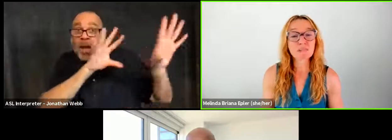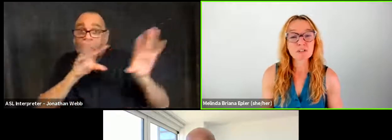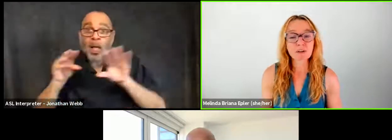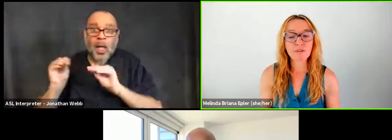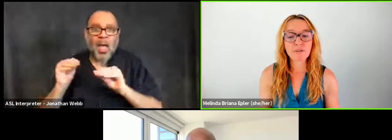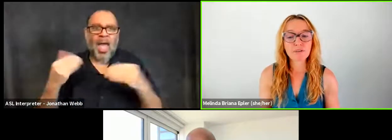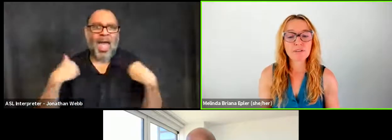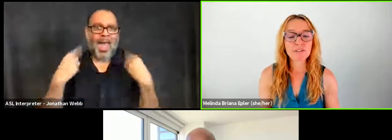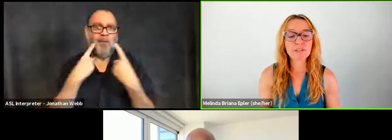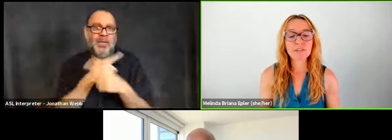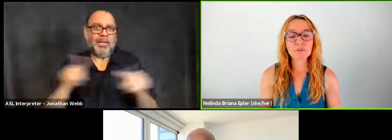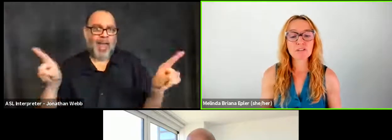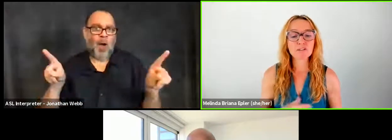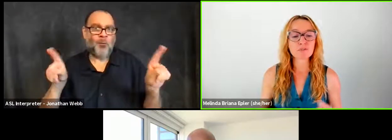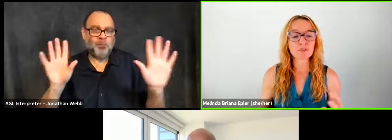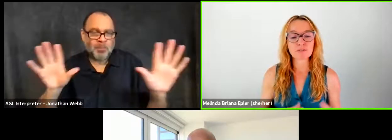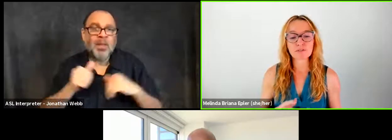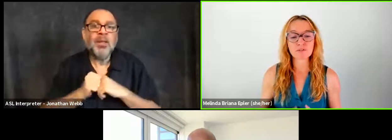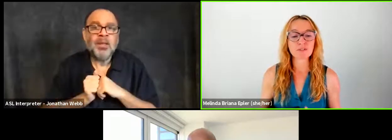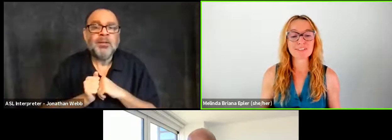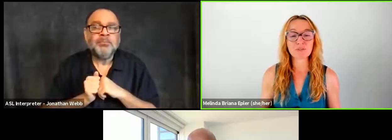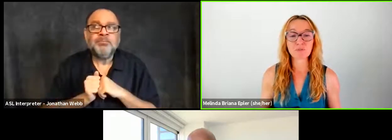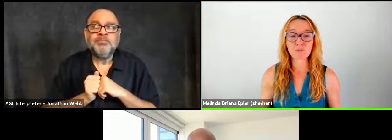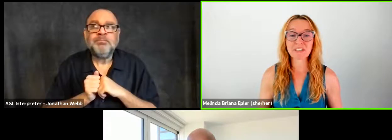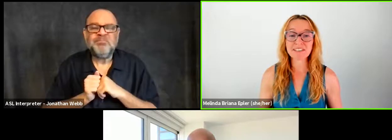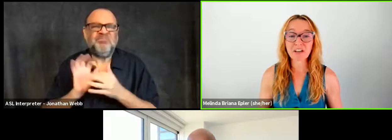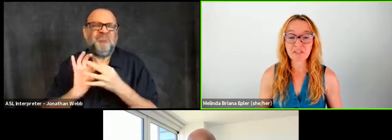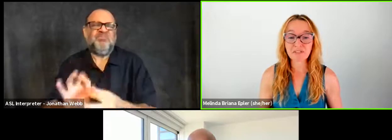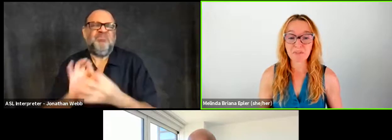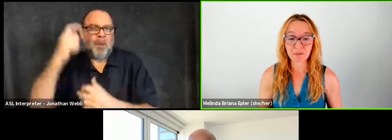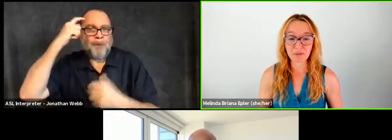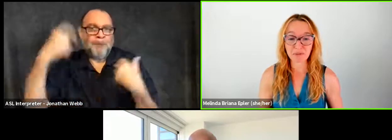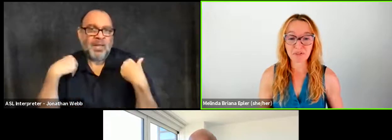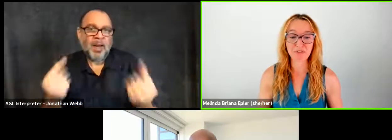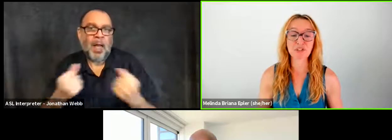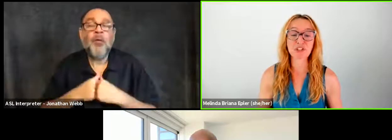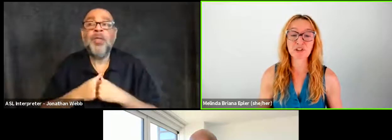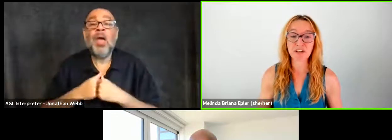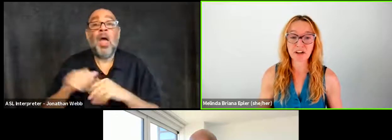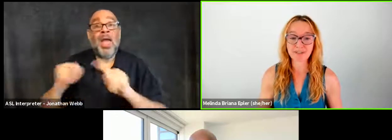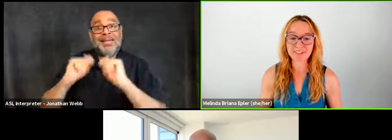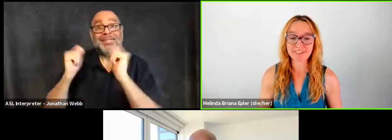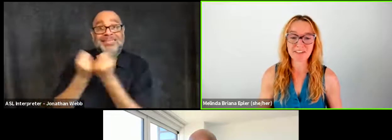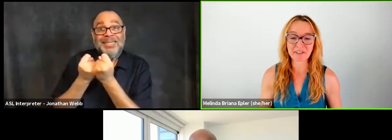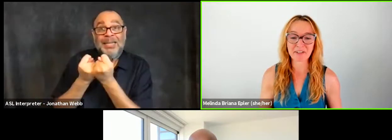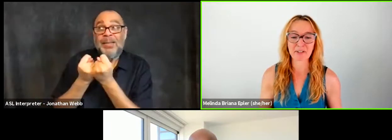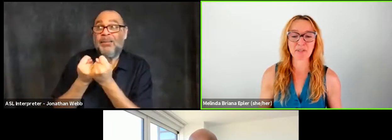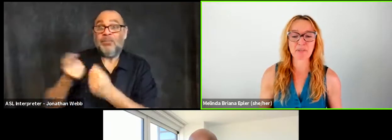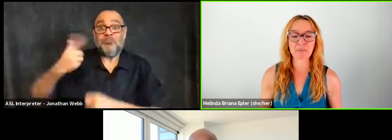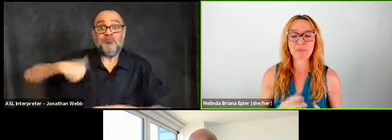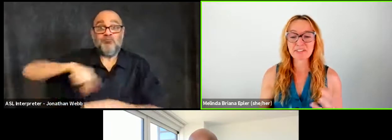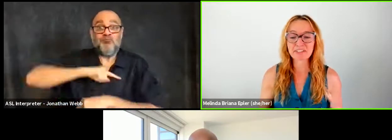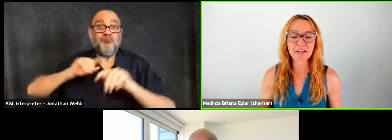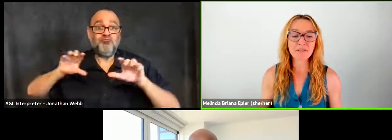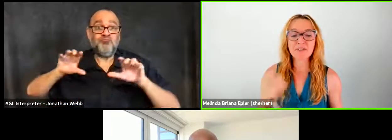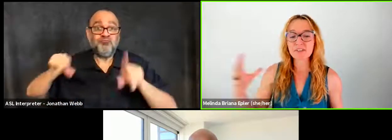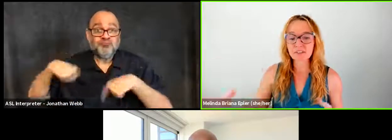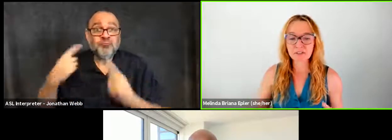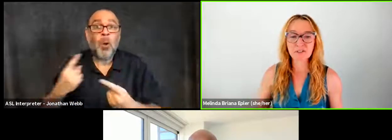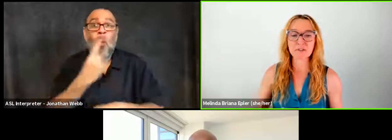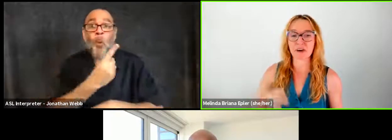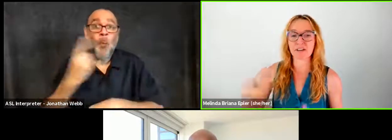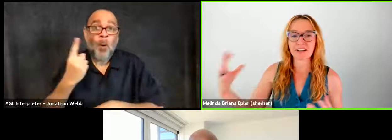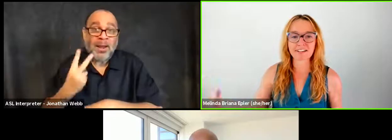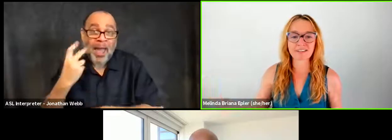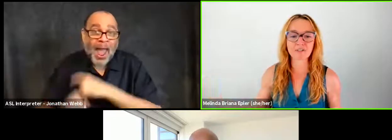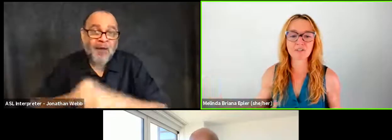Speaking of mental health, the team and I have been doing these weekly live episodes for a year and a half together, producing this live event and then